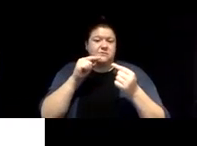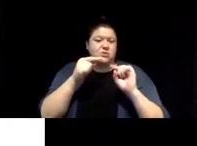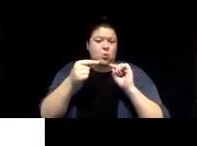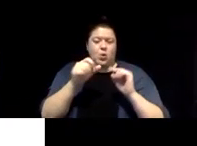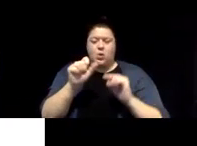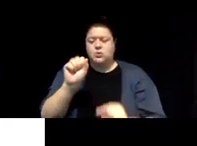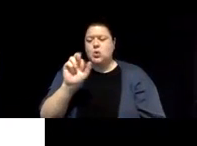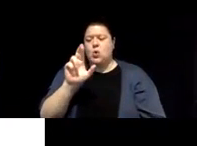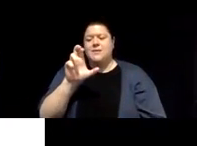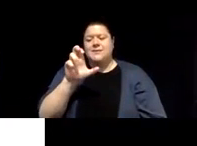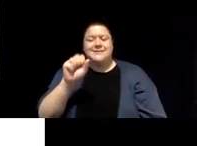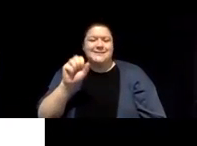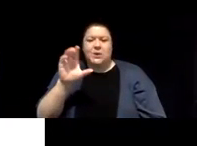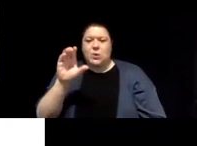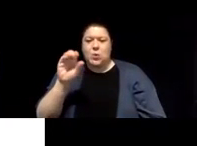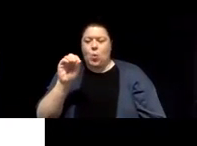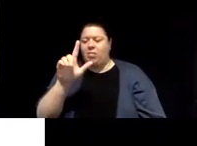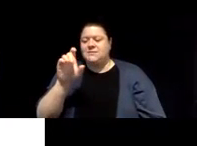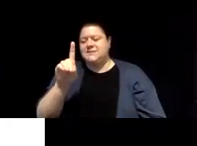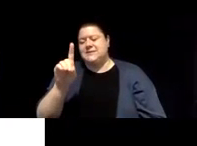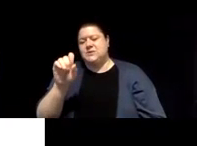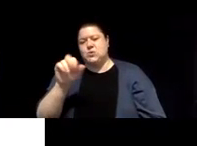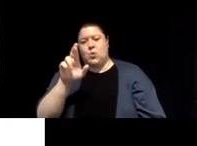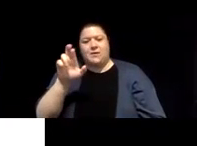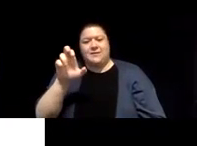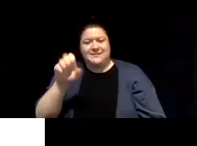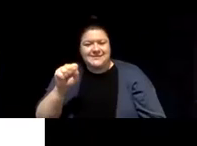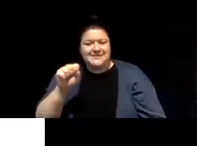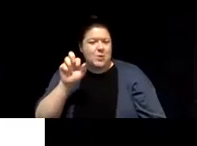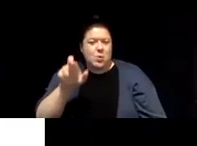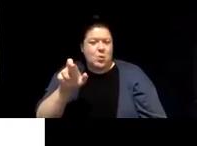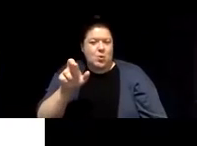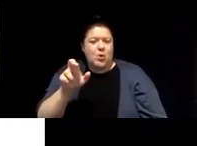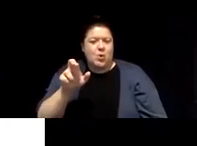cold sore or a fever blister, which is actually,